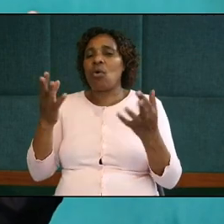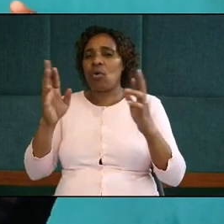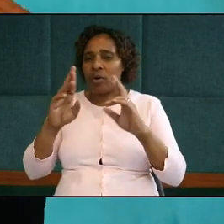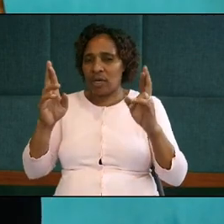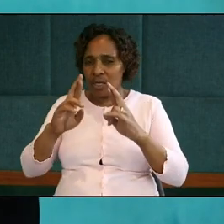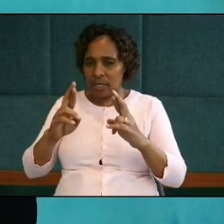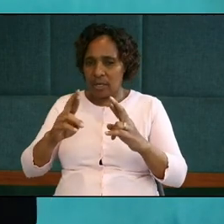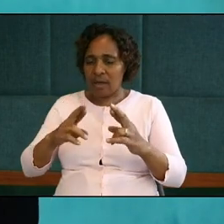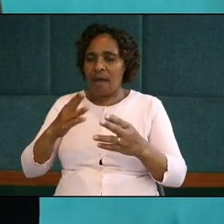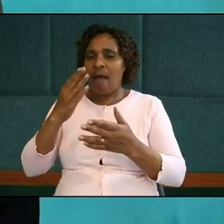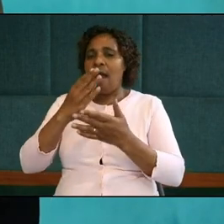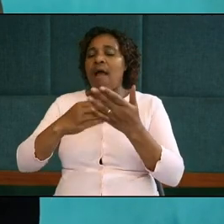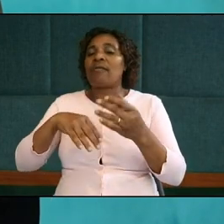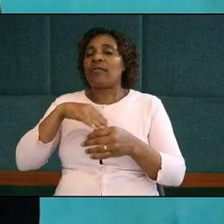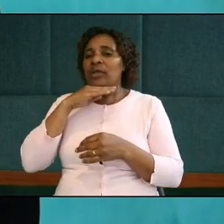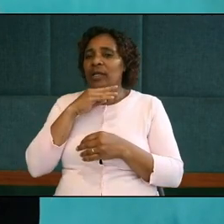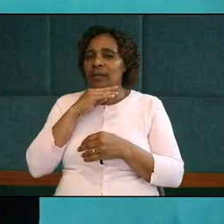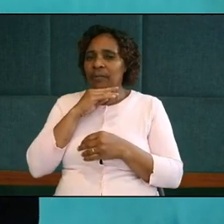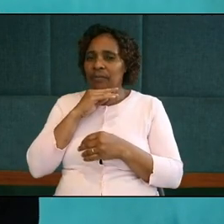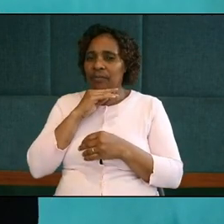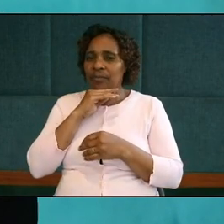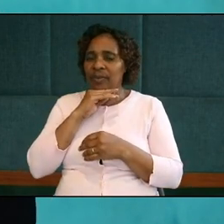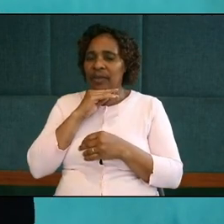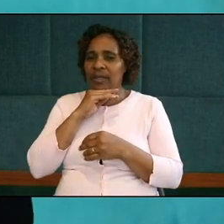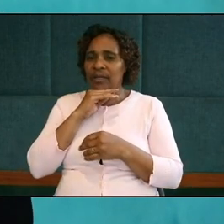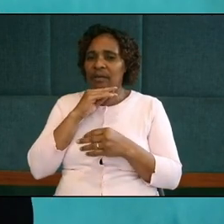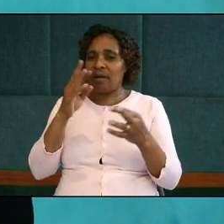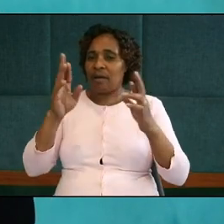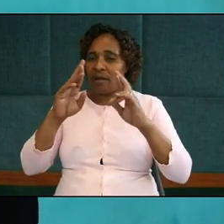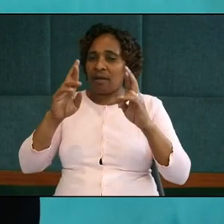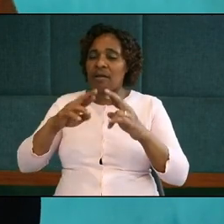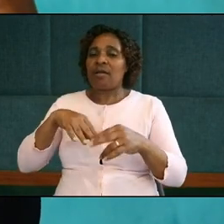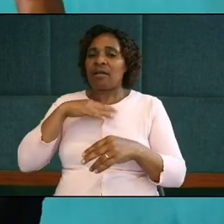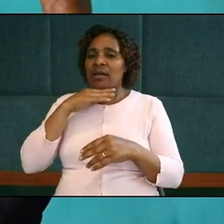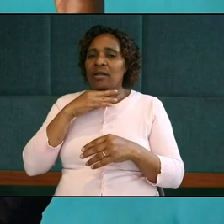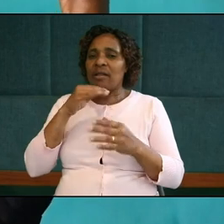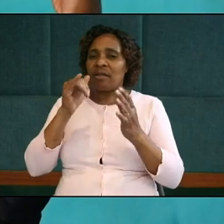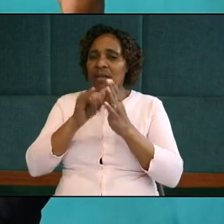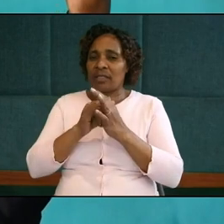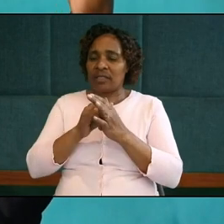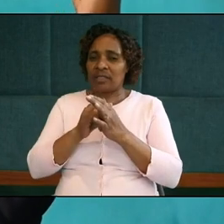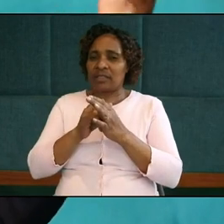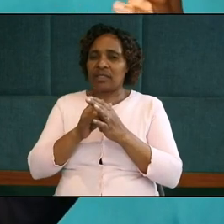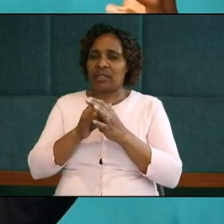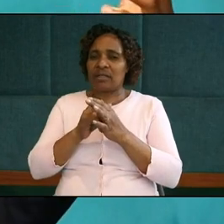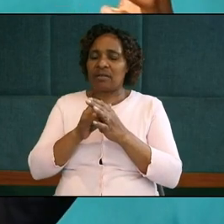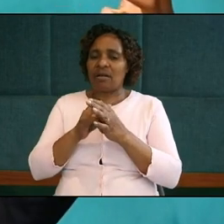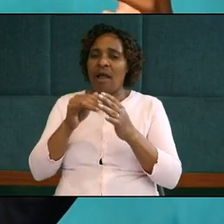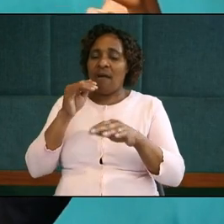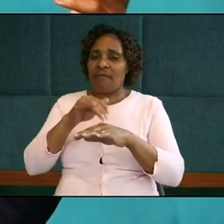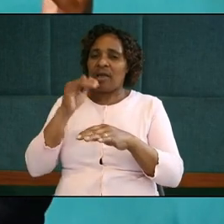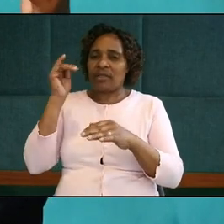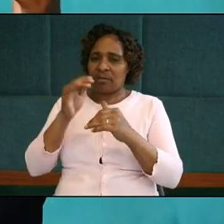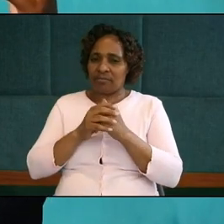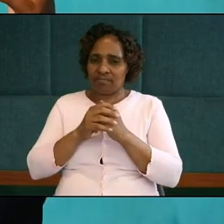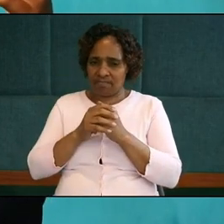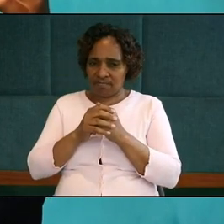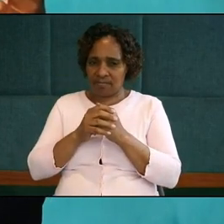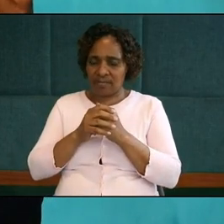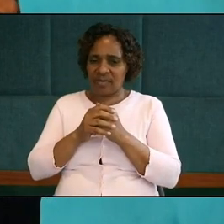already halfway dead. Gory. You're already halfway dead. That is like the effects